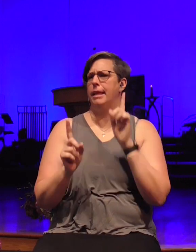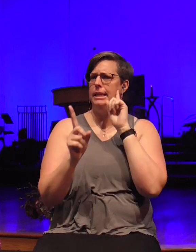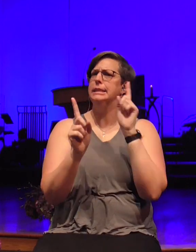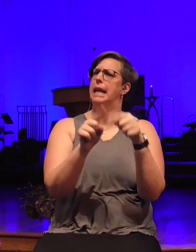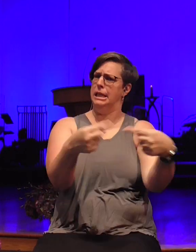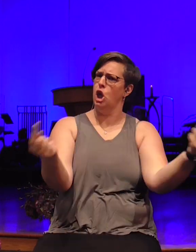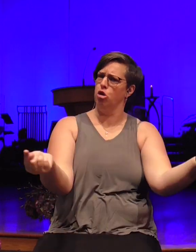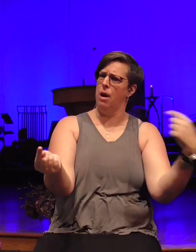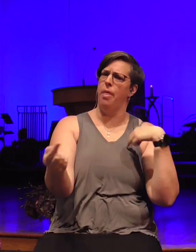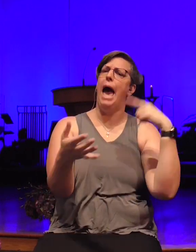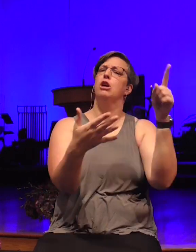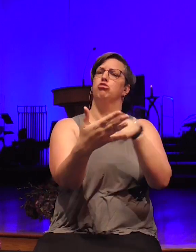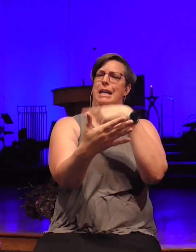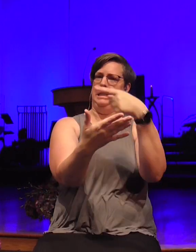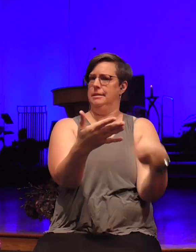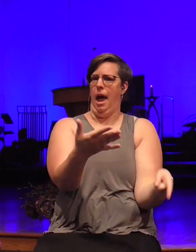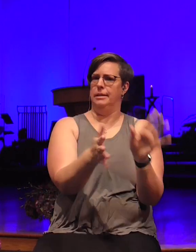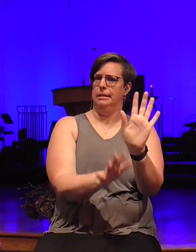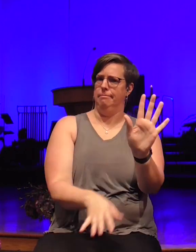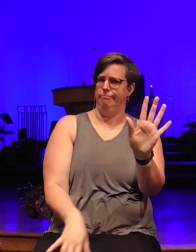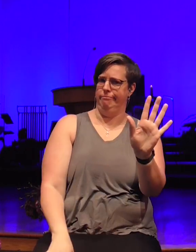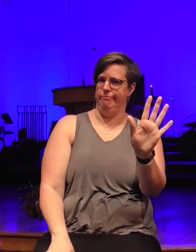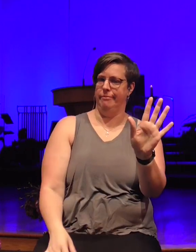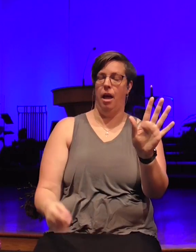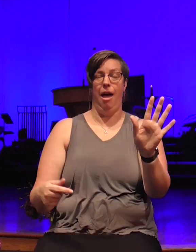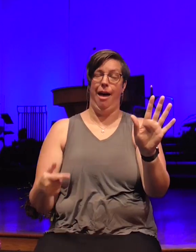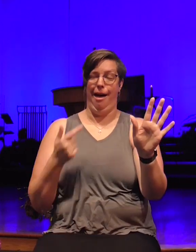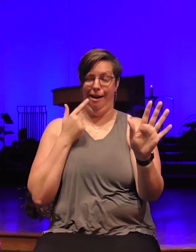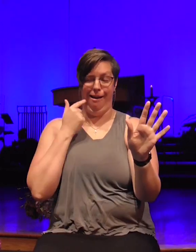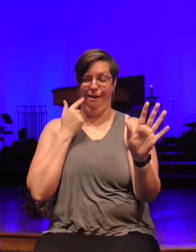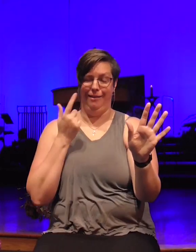that I criticize and make wrong.